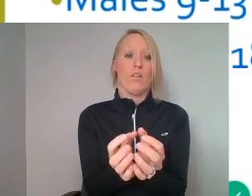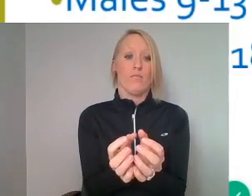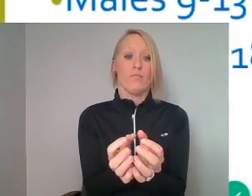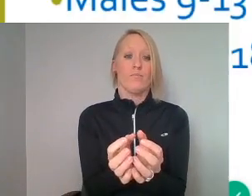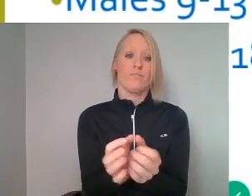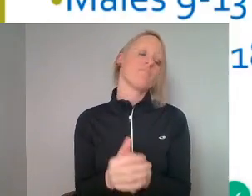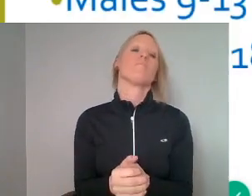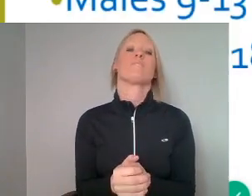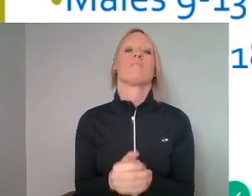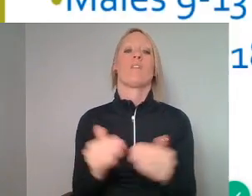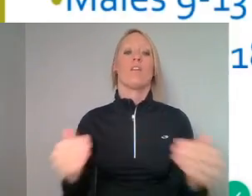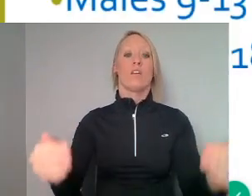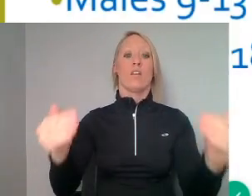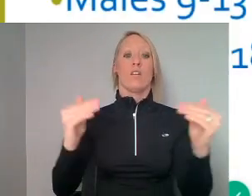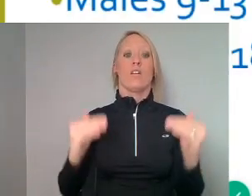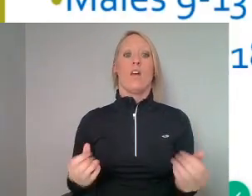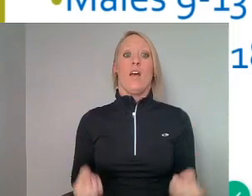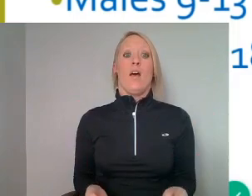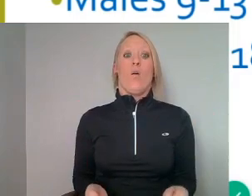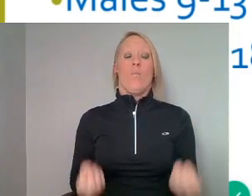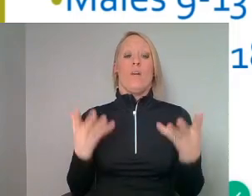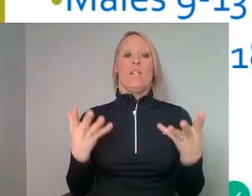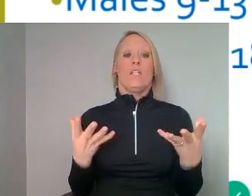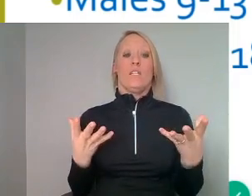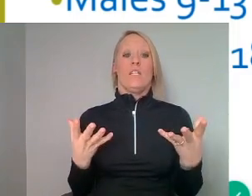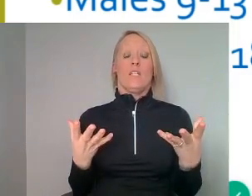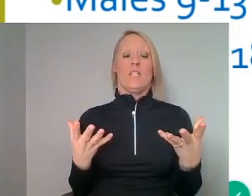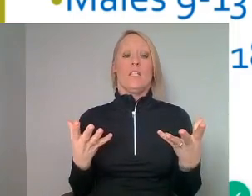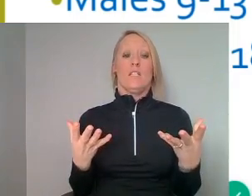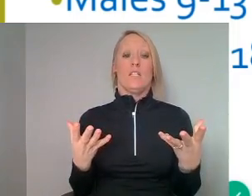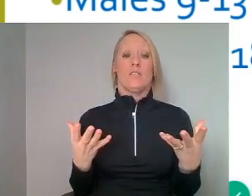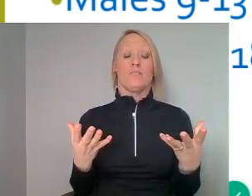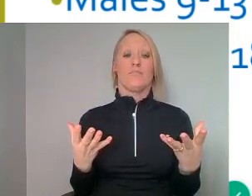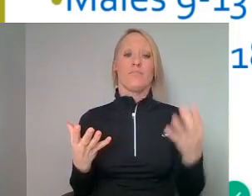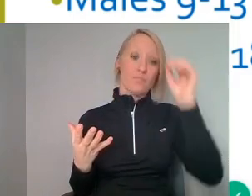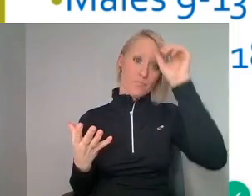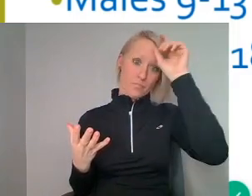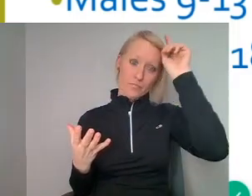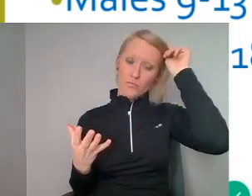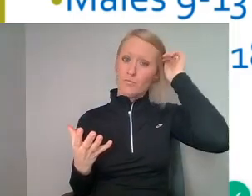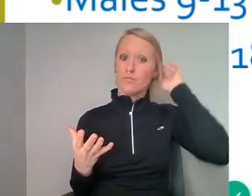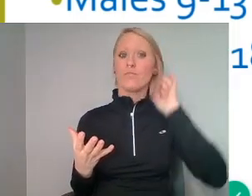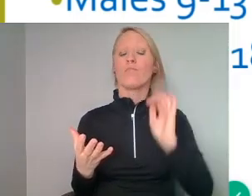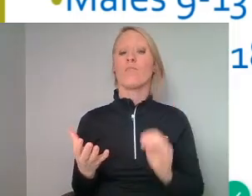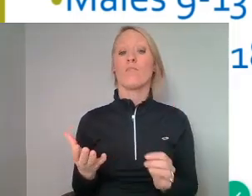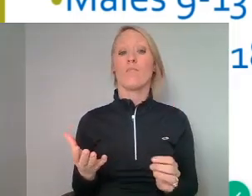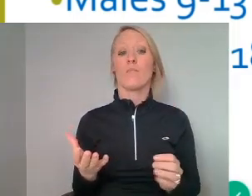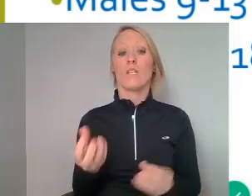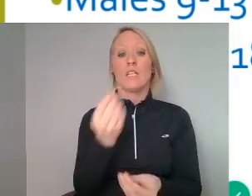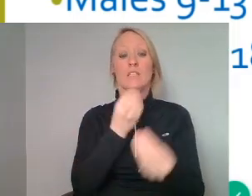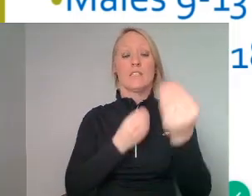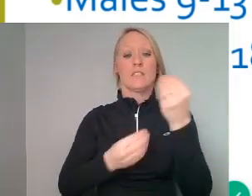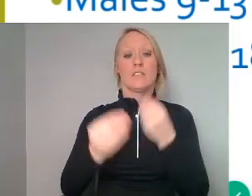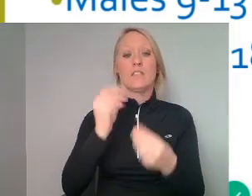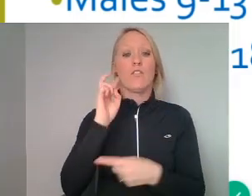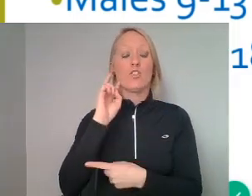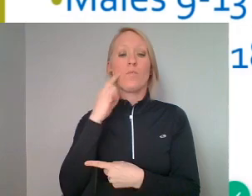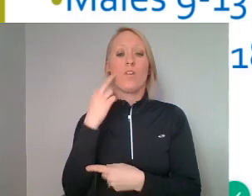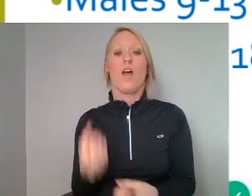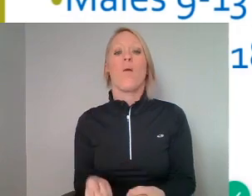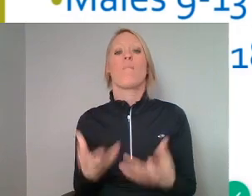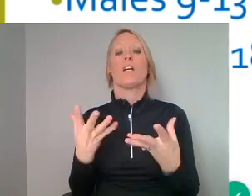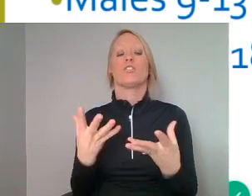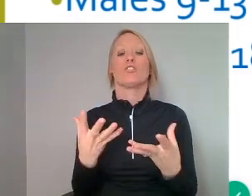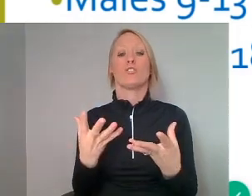to how many servings do you need a day when it comes to your vegetables.